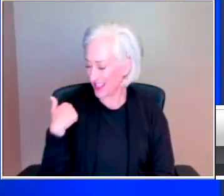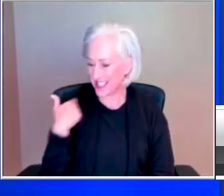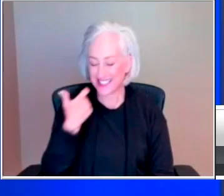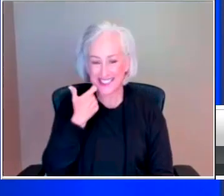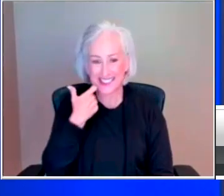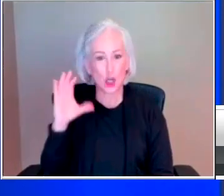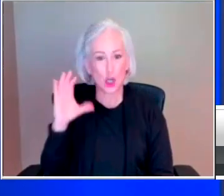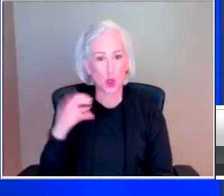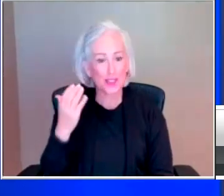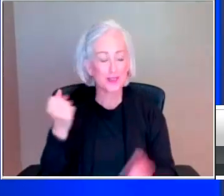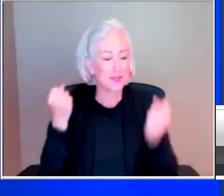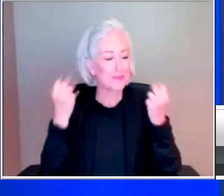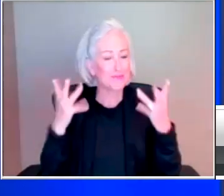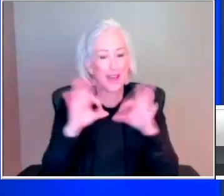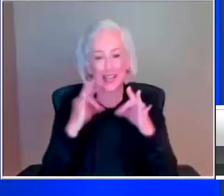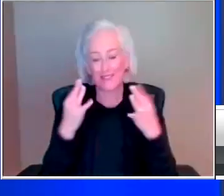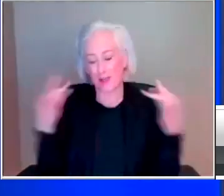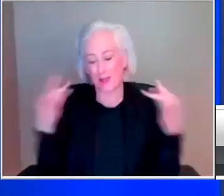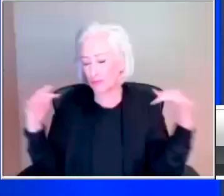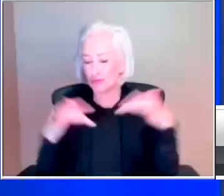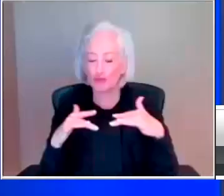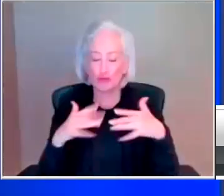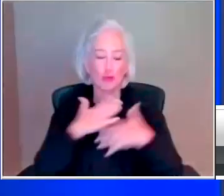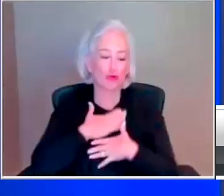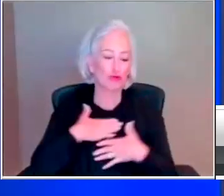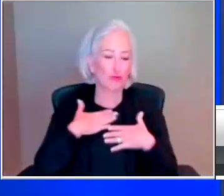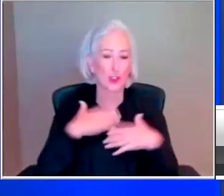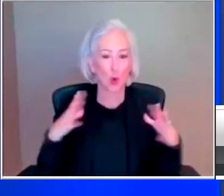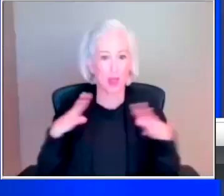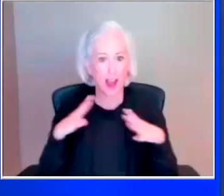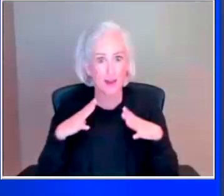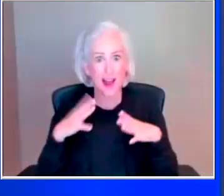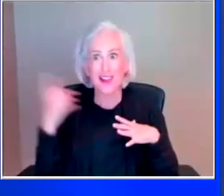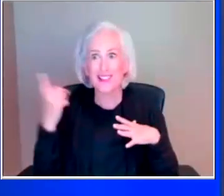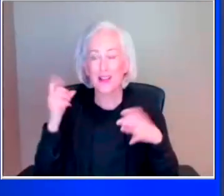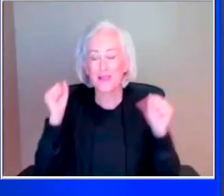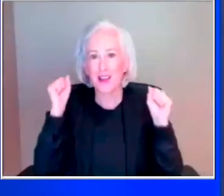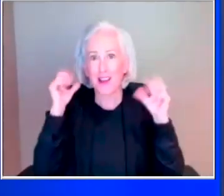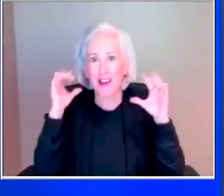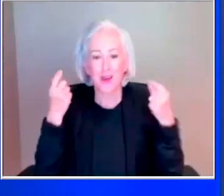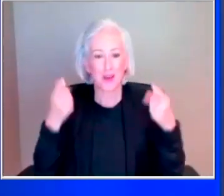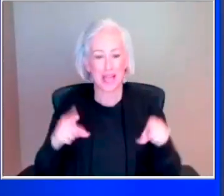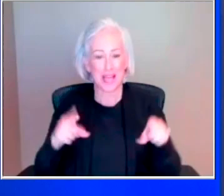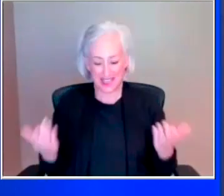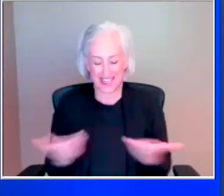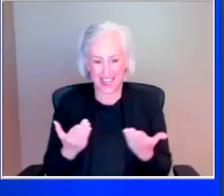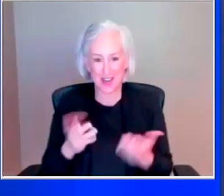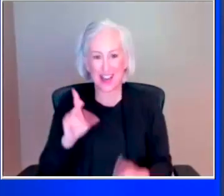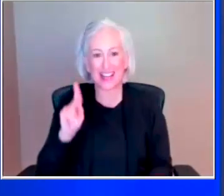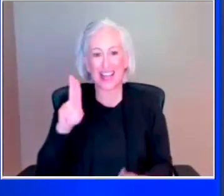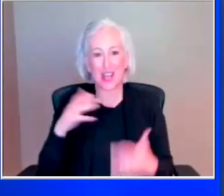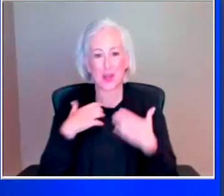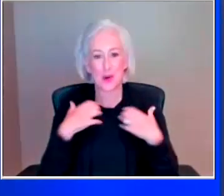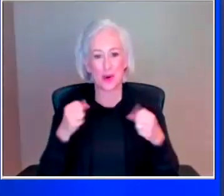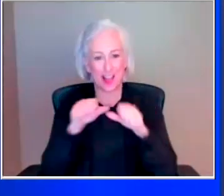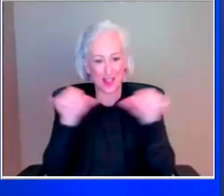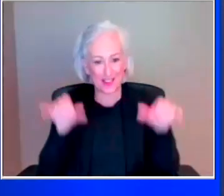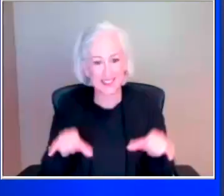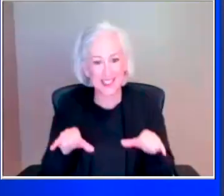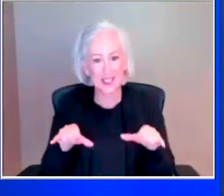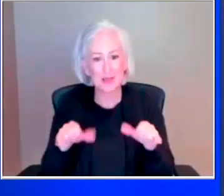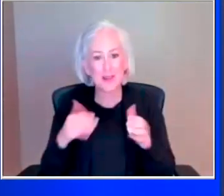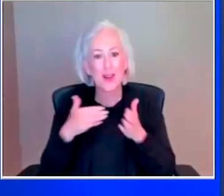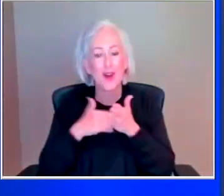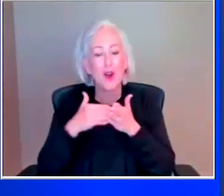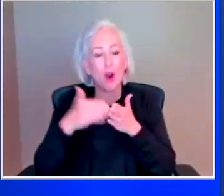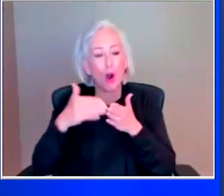to enjoy the holidays, something remarkable was happening right here at the University of Kansas Health System. And as often happens